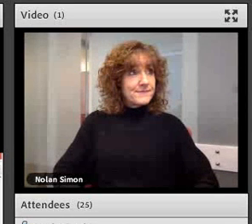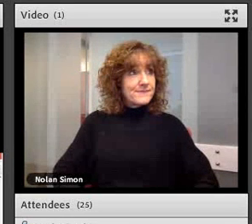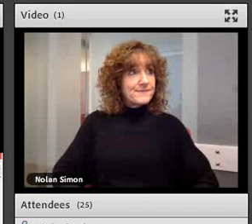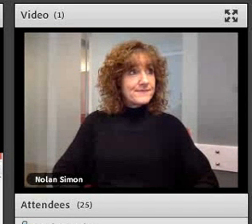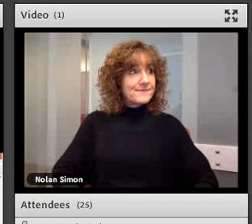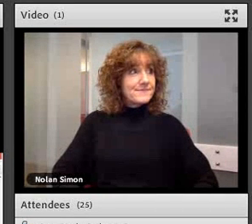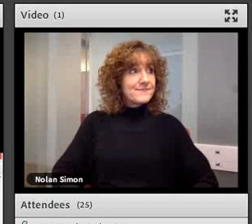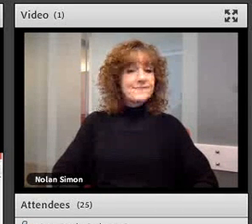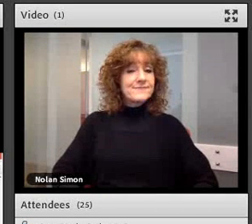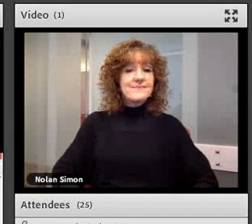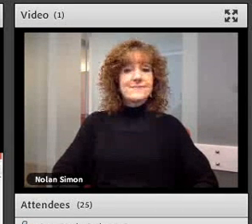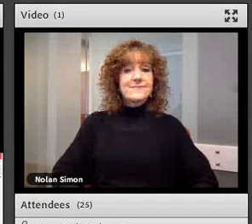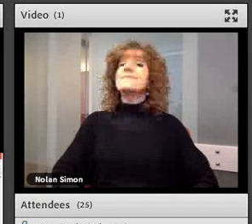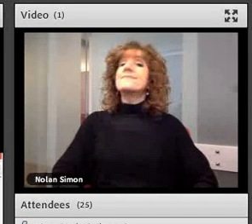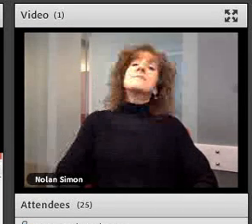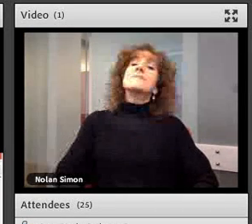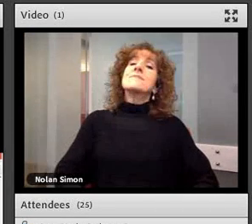Here.